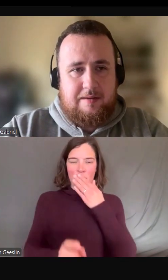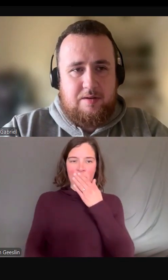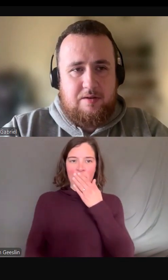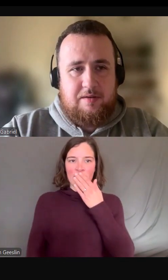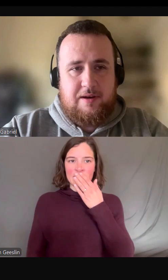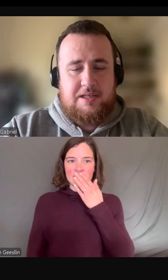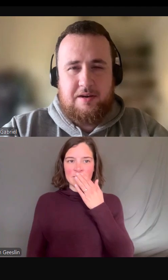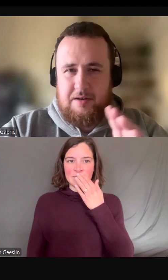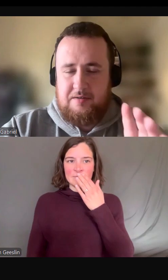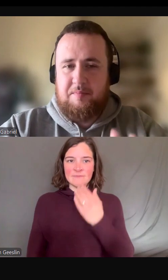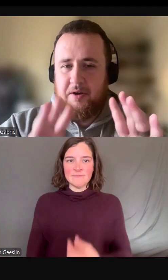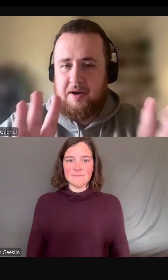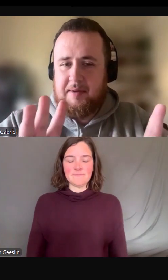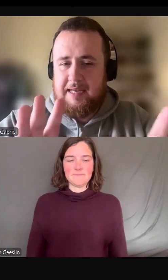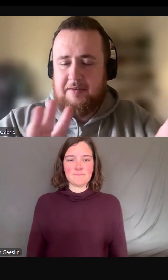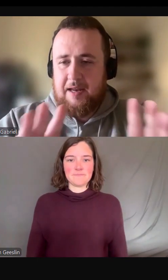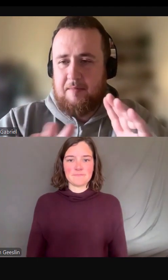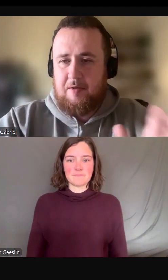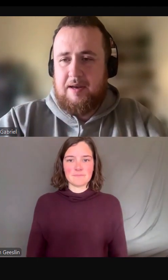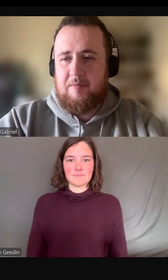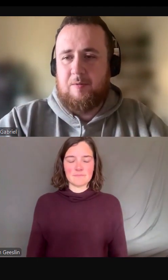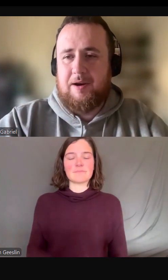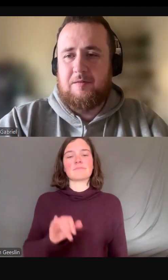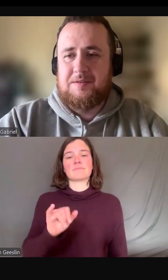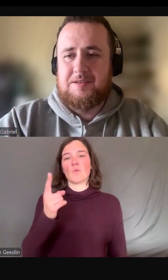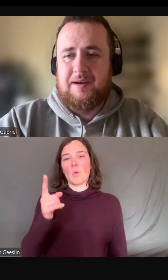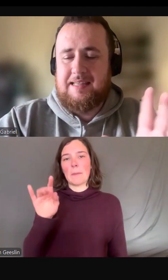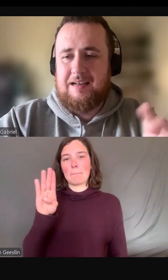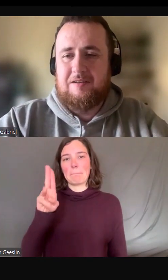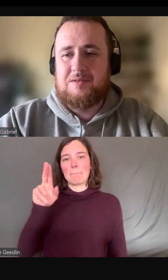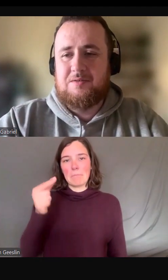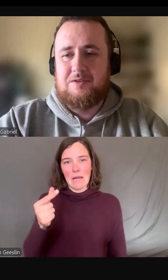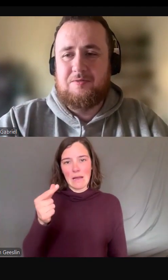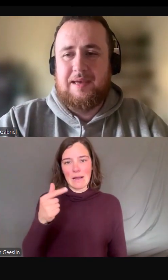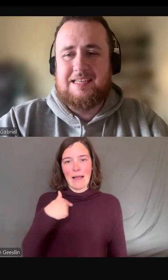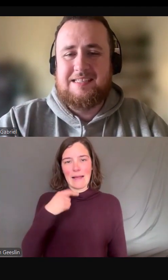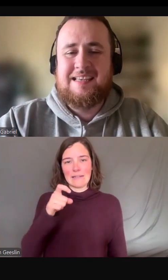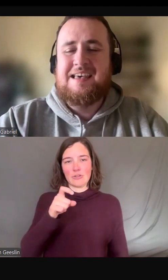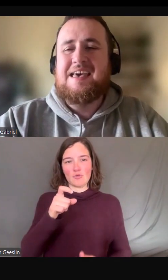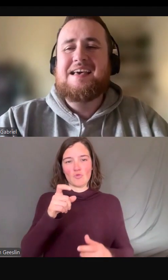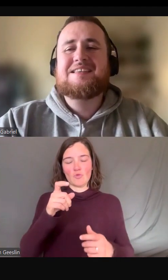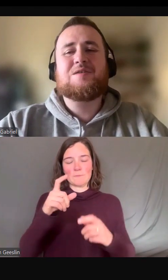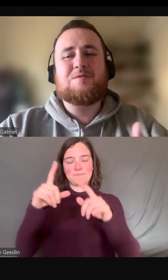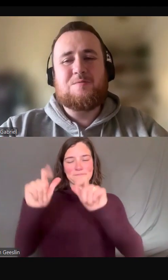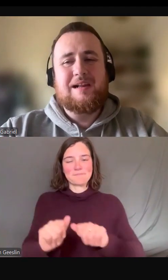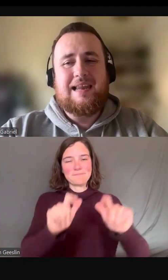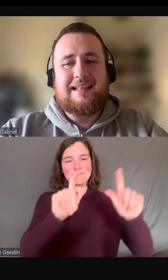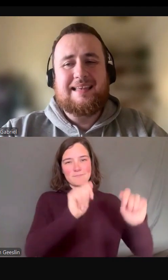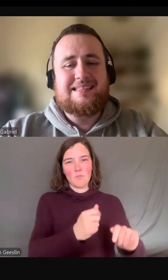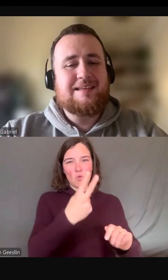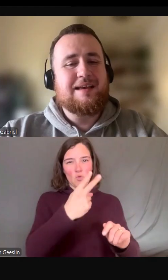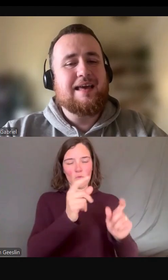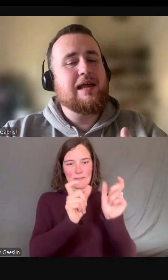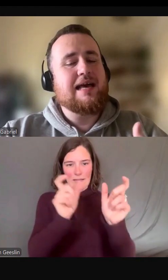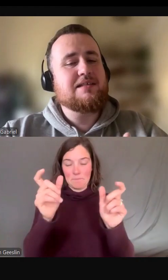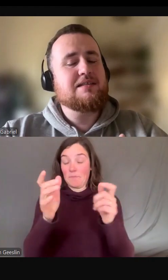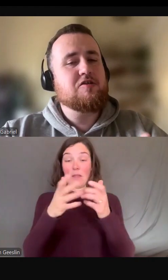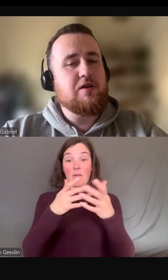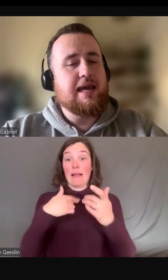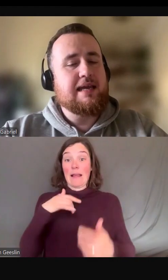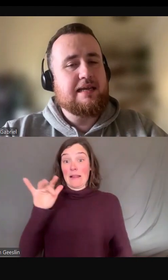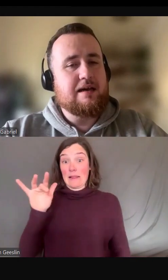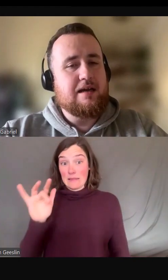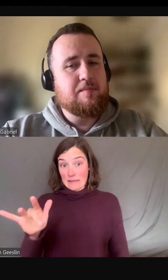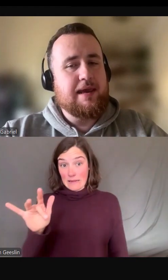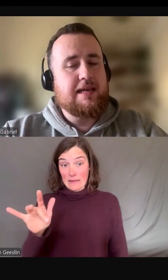I was going to refresh here. There's a bug on my development one I'm aware of, so I had to close those 2 pages. So we'll click this, and it'll ask us to